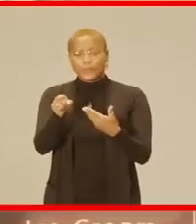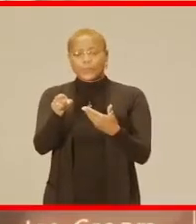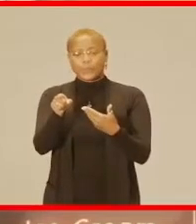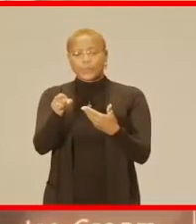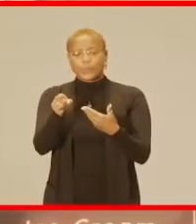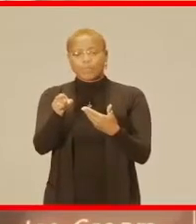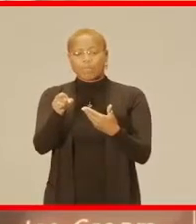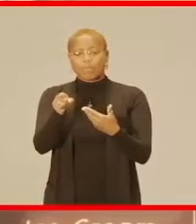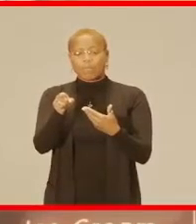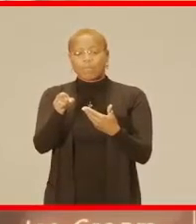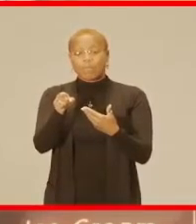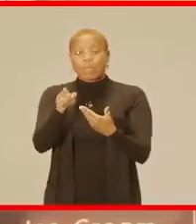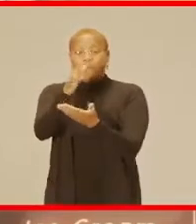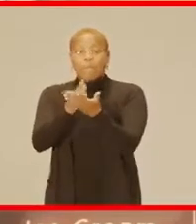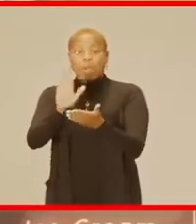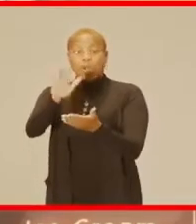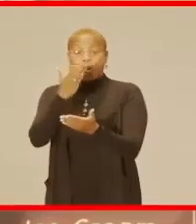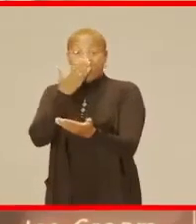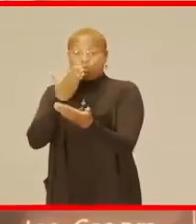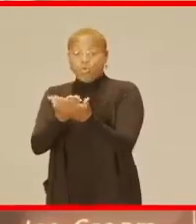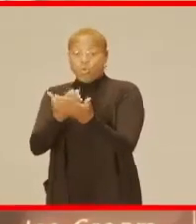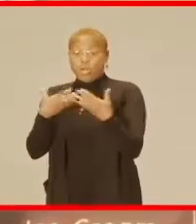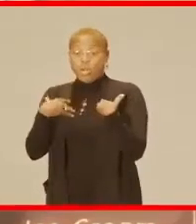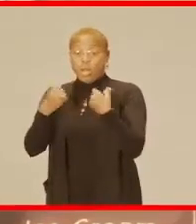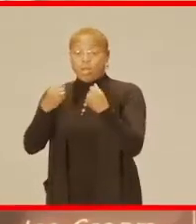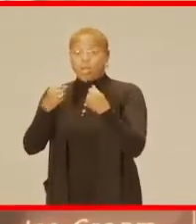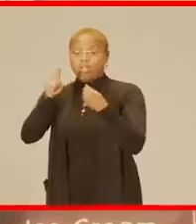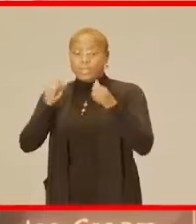sacrificing part of their well-being for their superpowers.